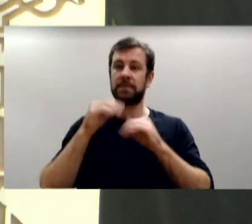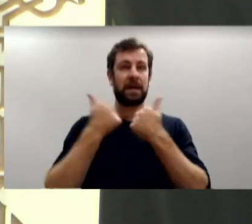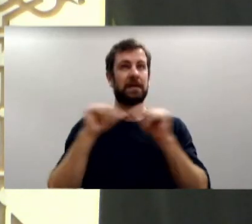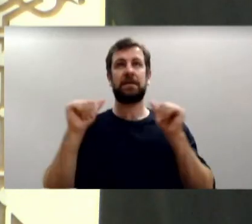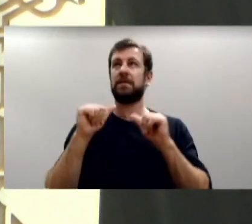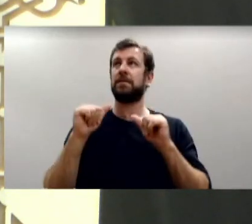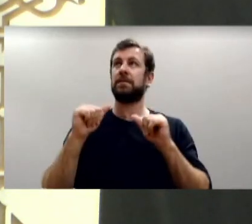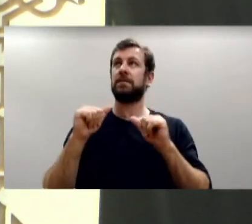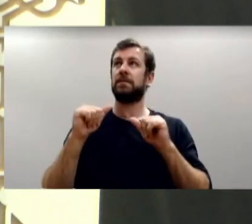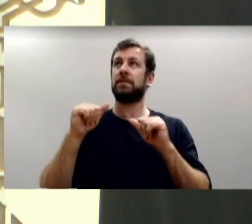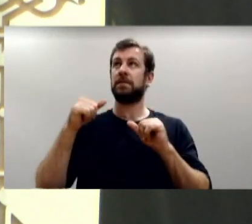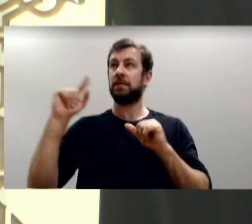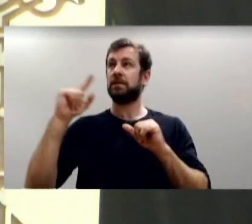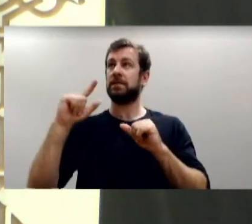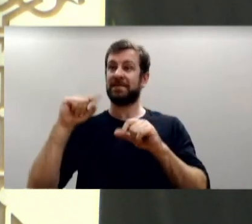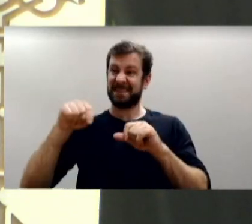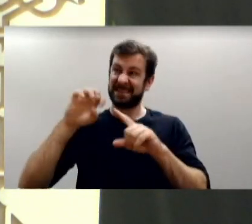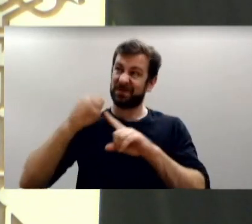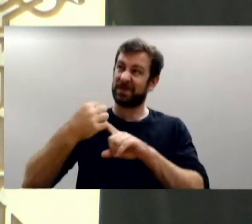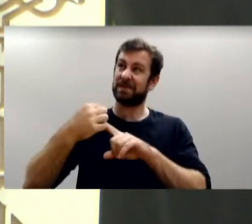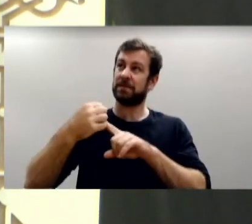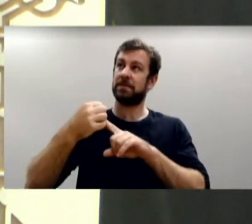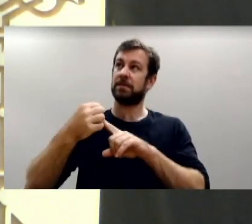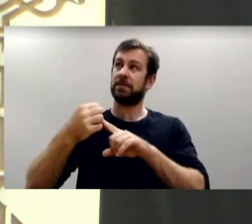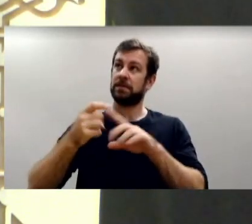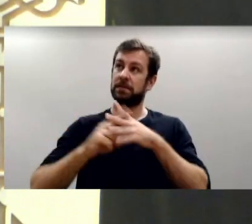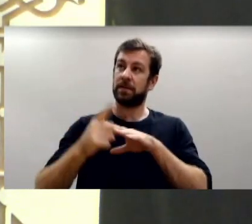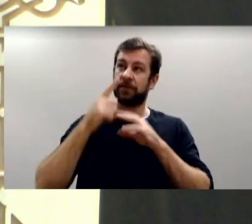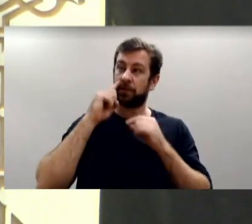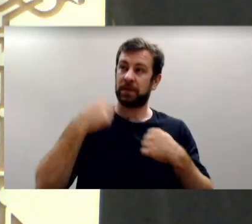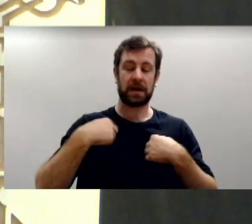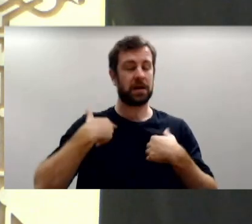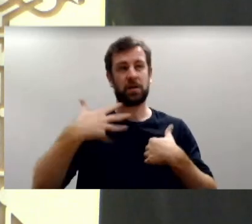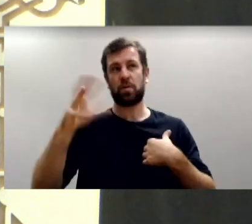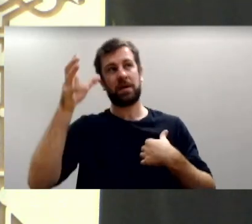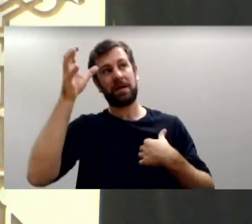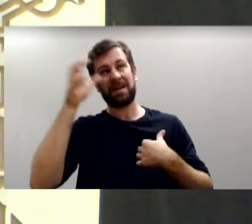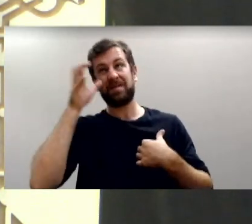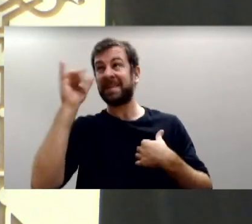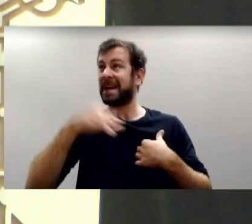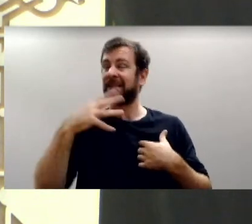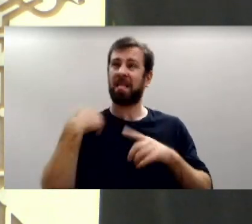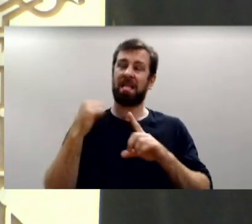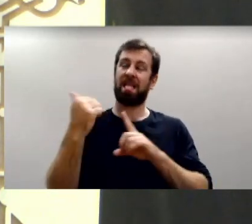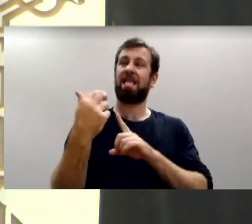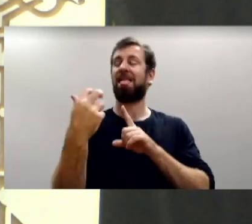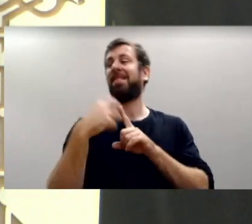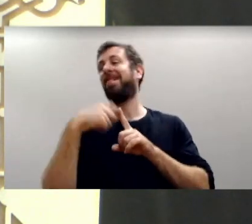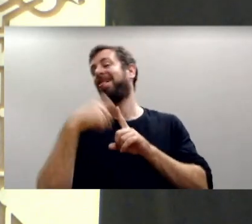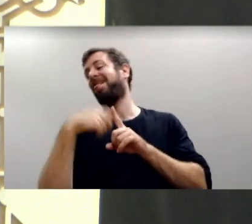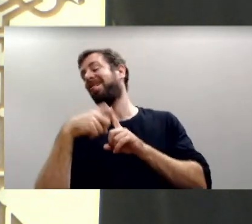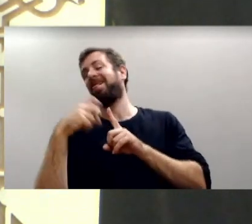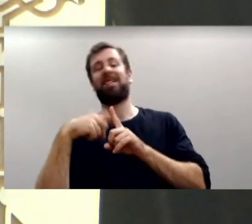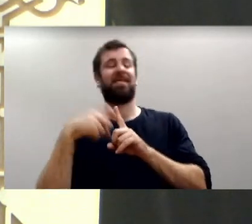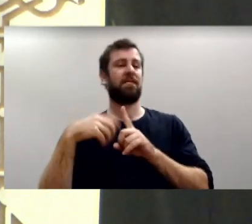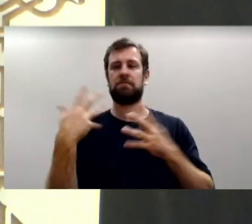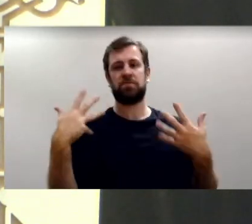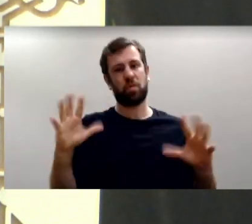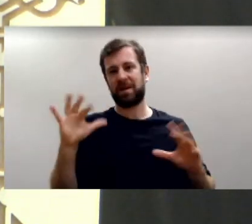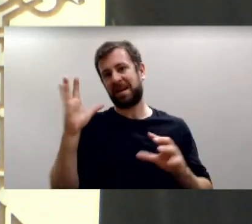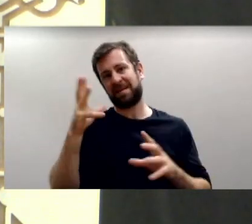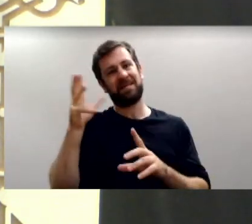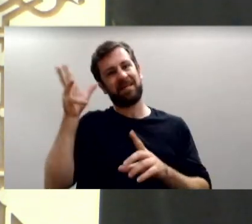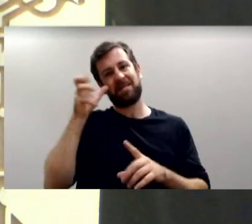get me out of this situation. I don't want to hear this taunting. And this is what Allah subhanahu wa ta'ala says to